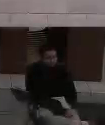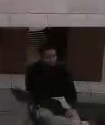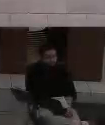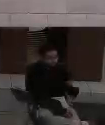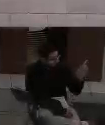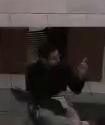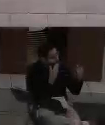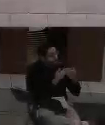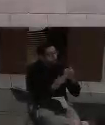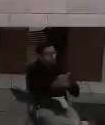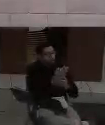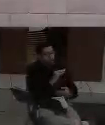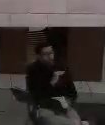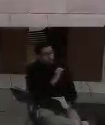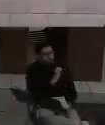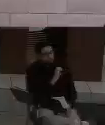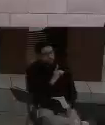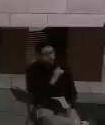Good morning, MCCDC.